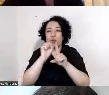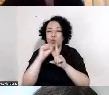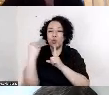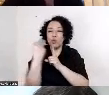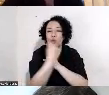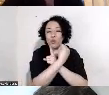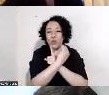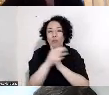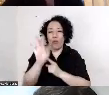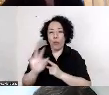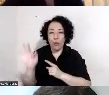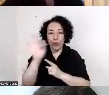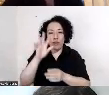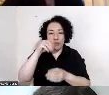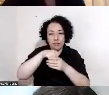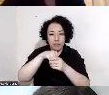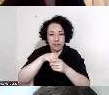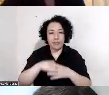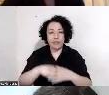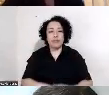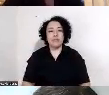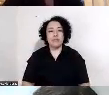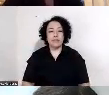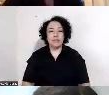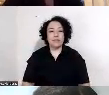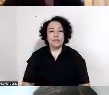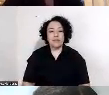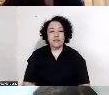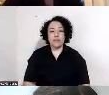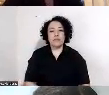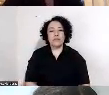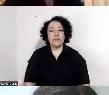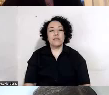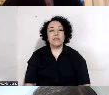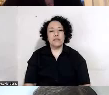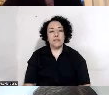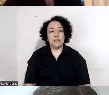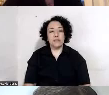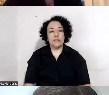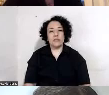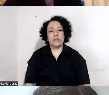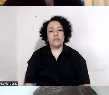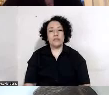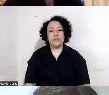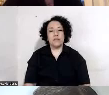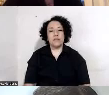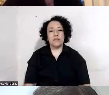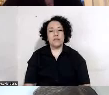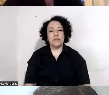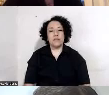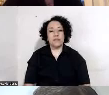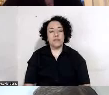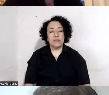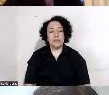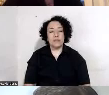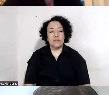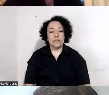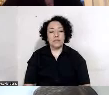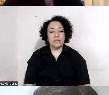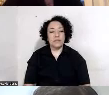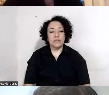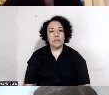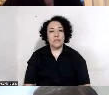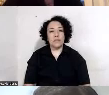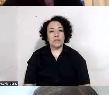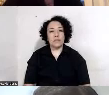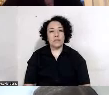very much to be able to be clear on what their self-advocacy skills are. What do you need to advocate?